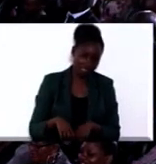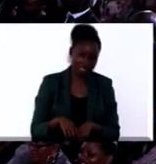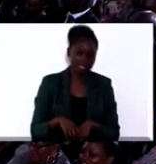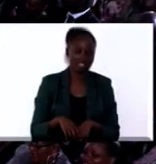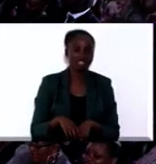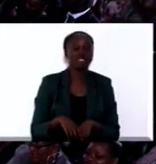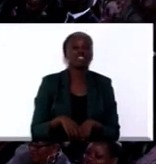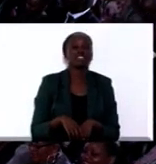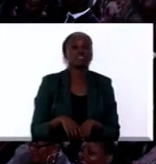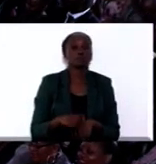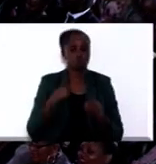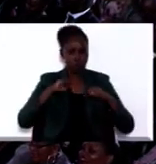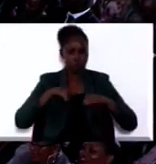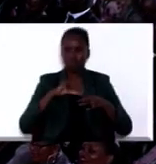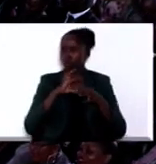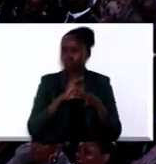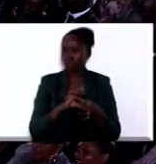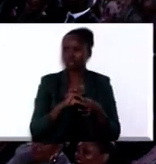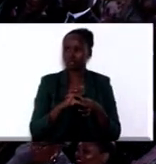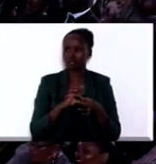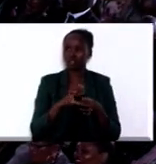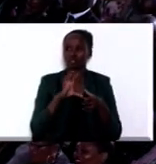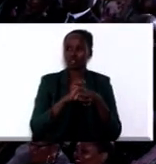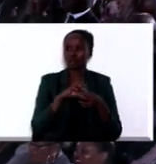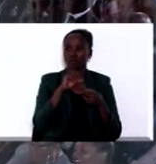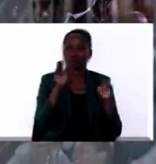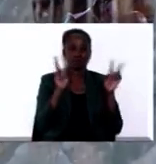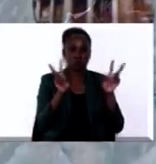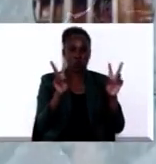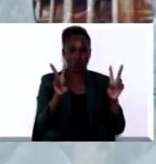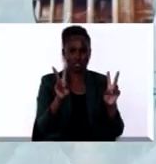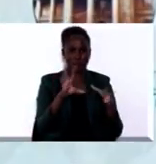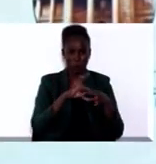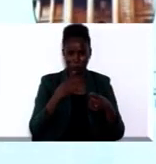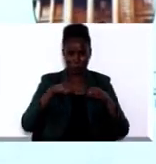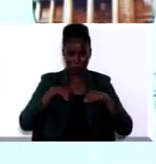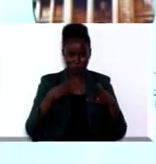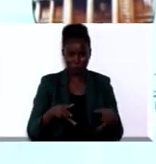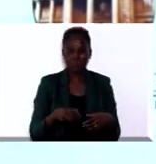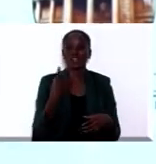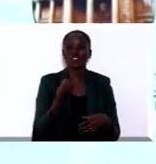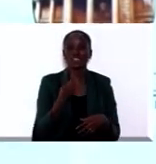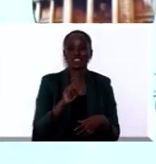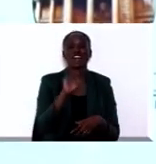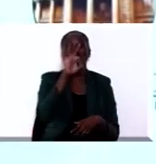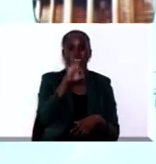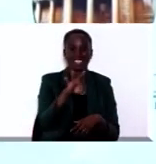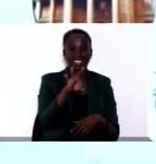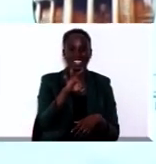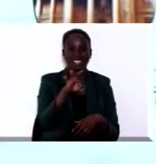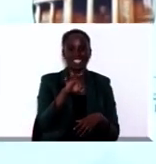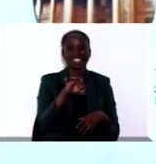No, we are the home of Swallows, but it's not amongst the three national and continental